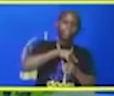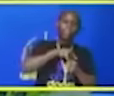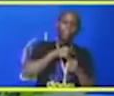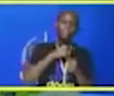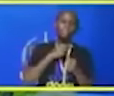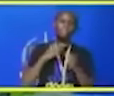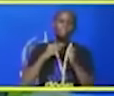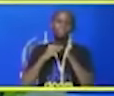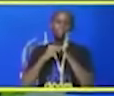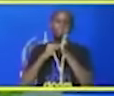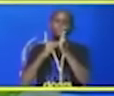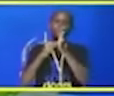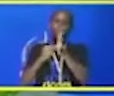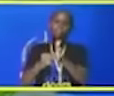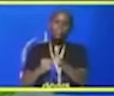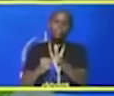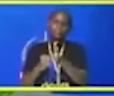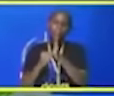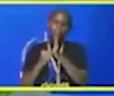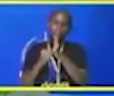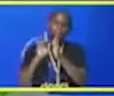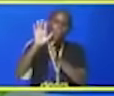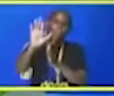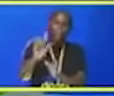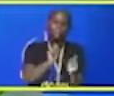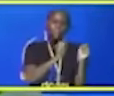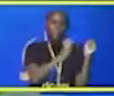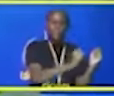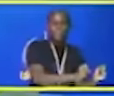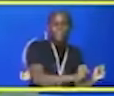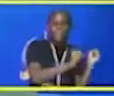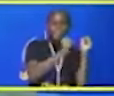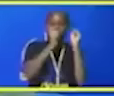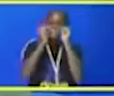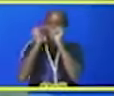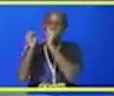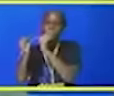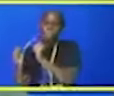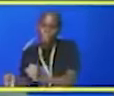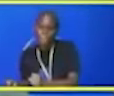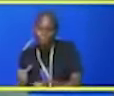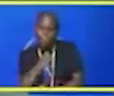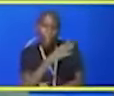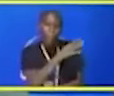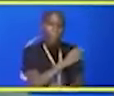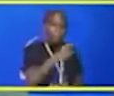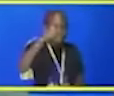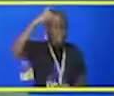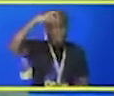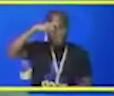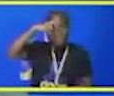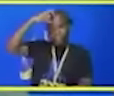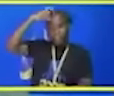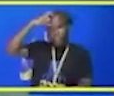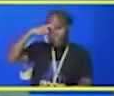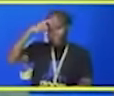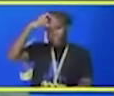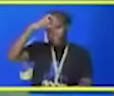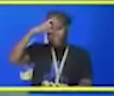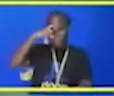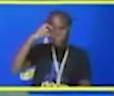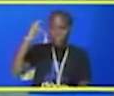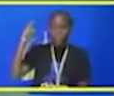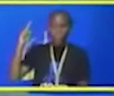manifest His power and His wisdom till